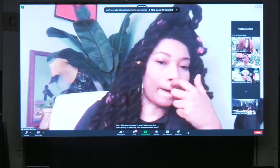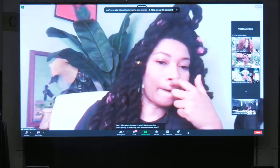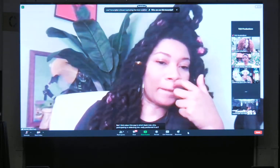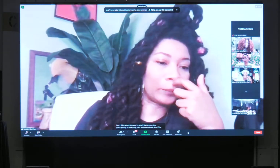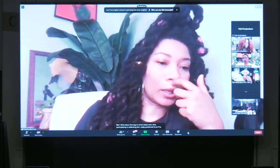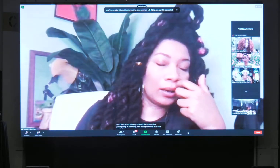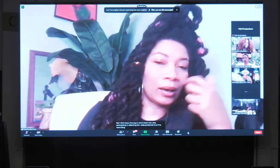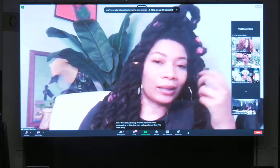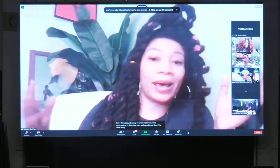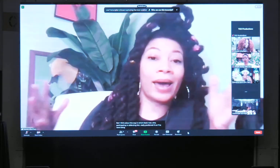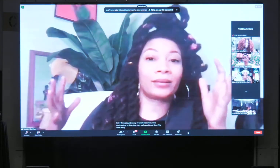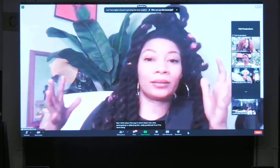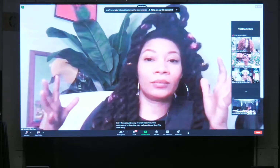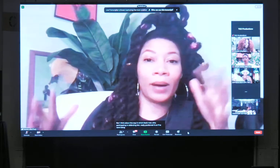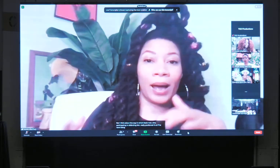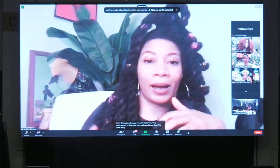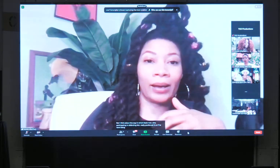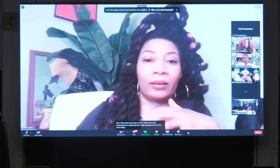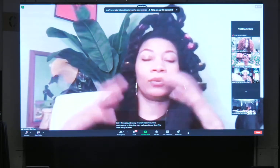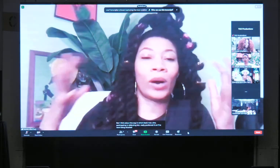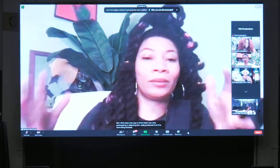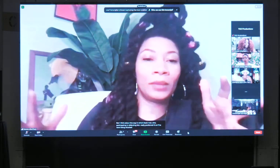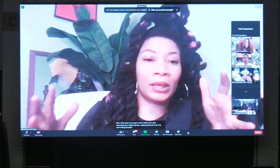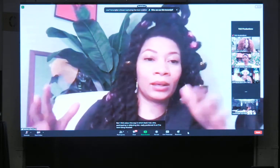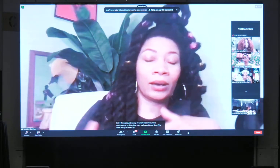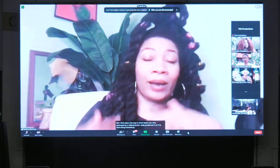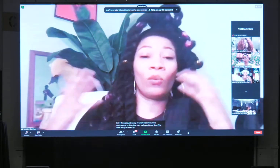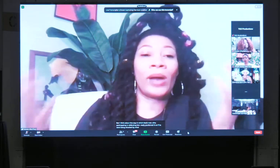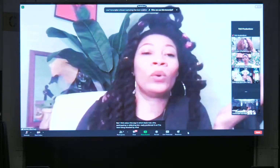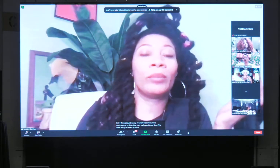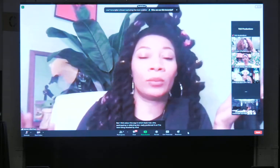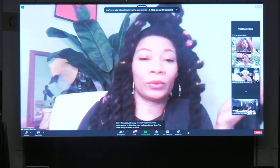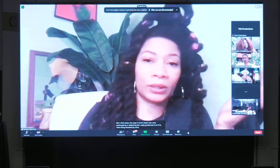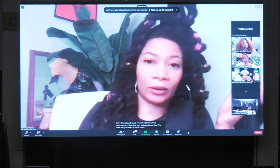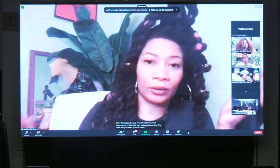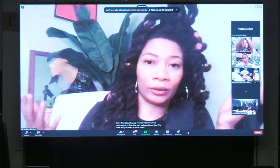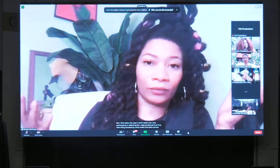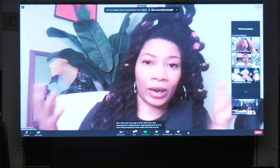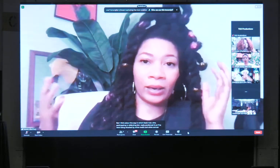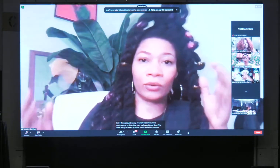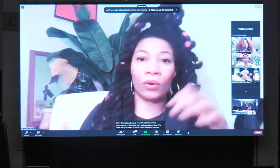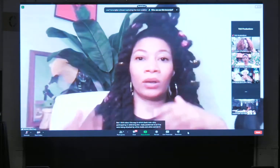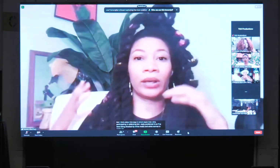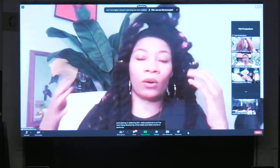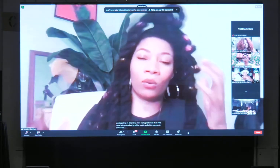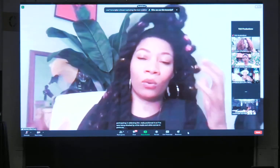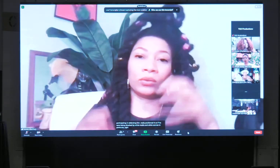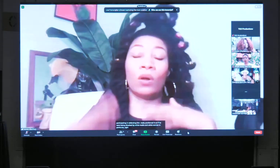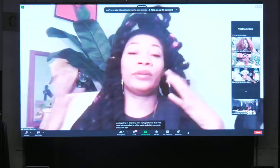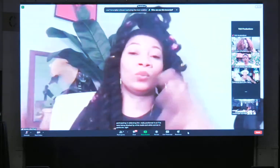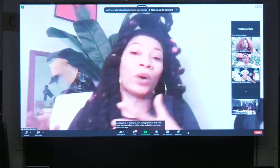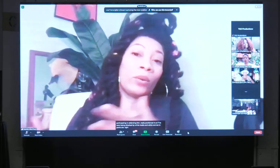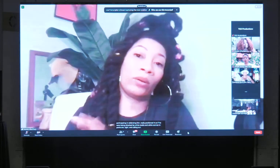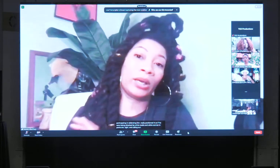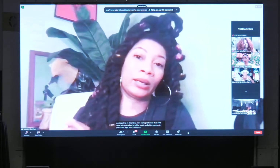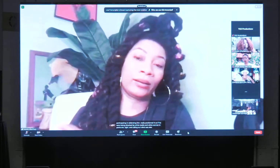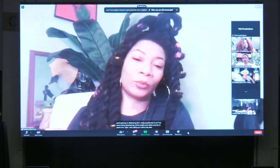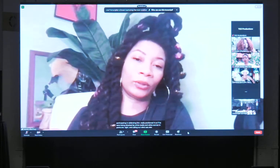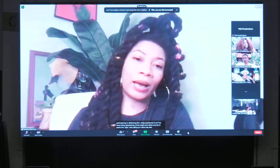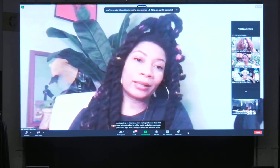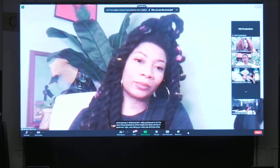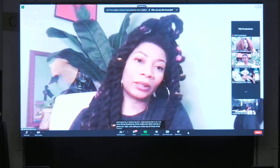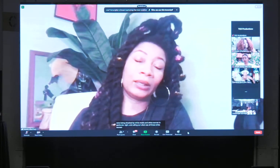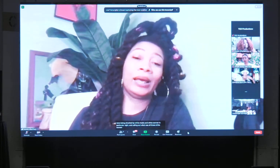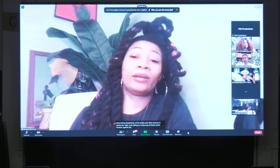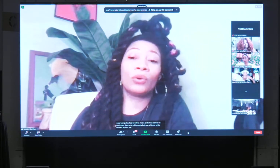being attacked by white media and white women in particular, right? And calling out almost all these white women